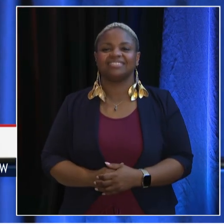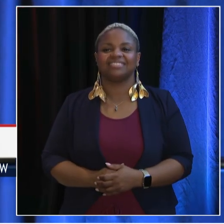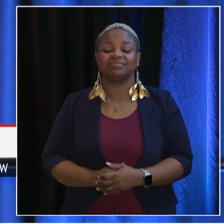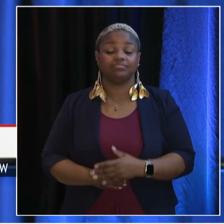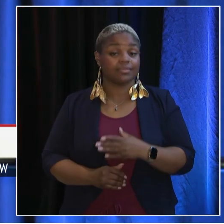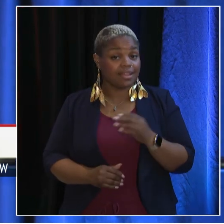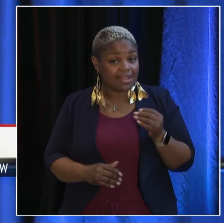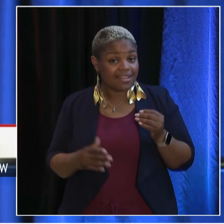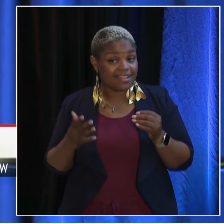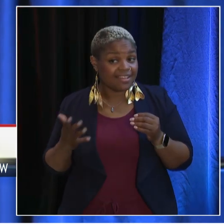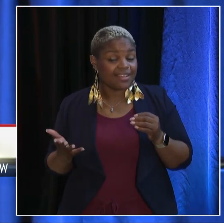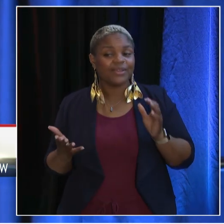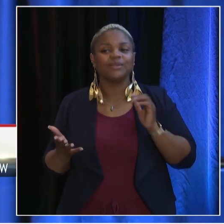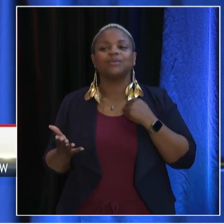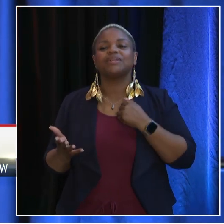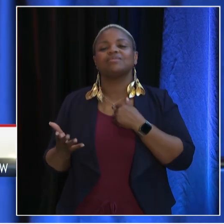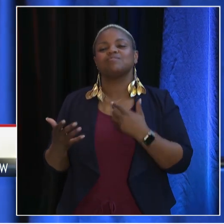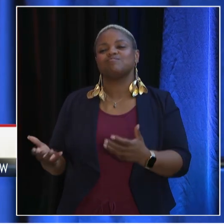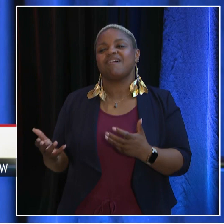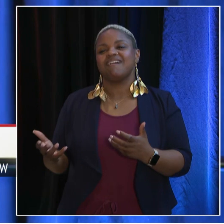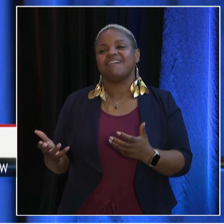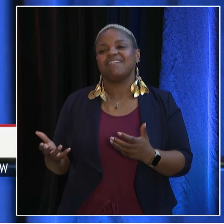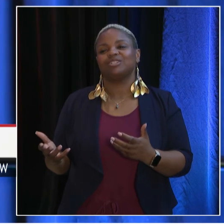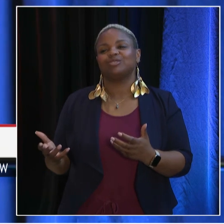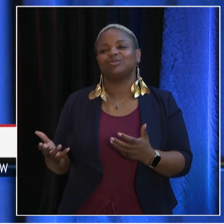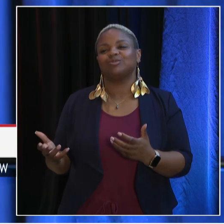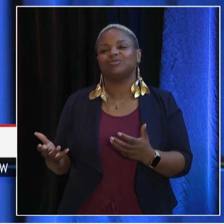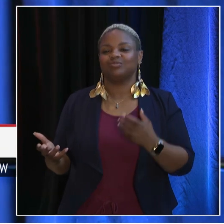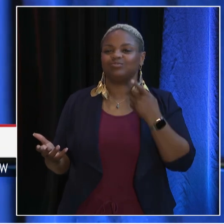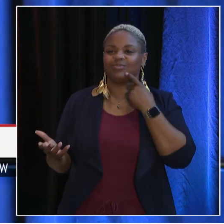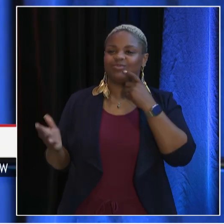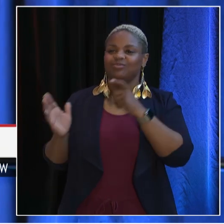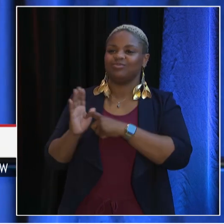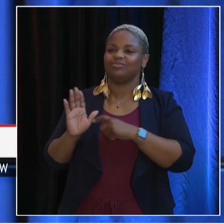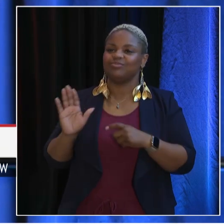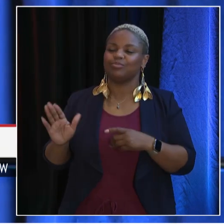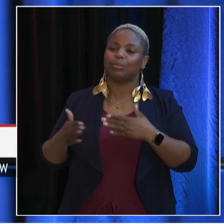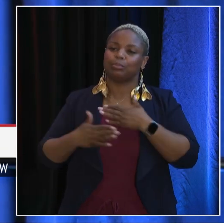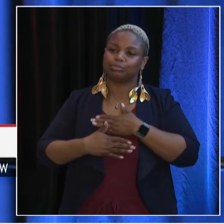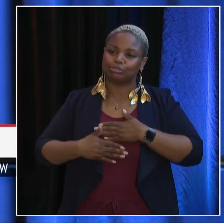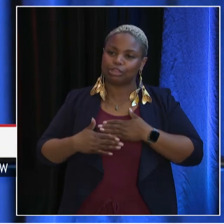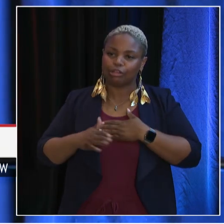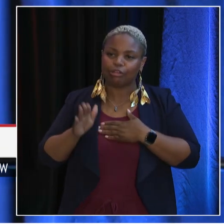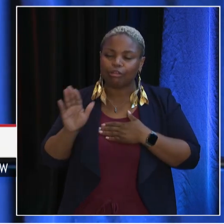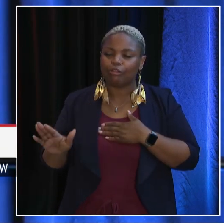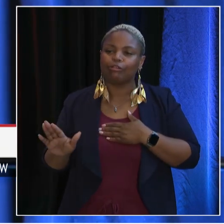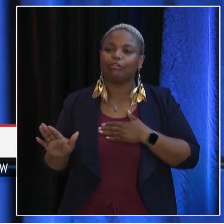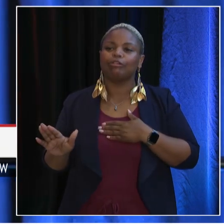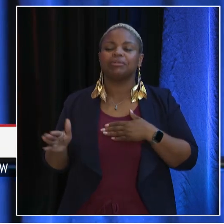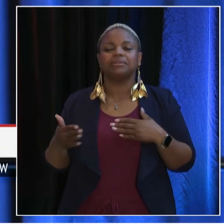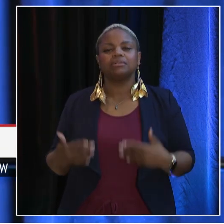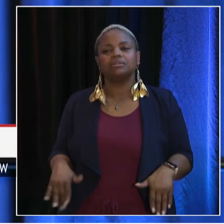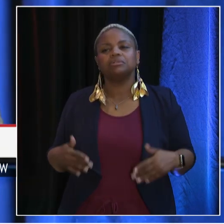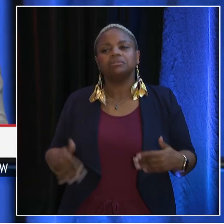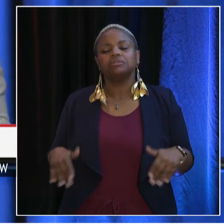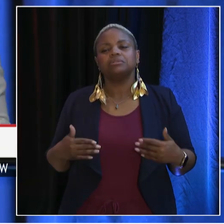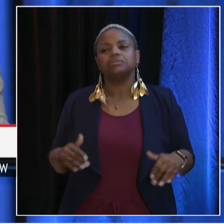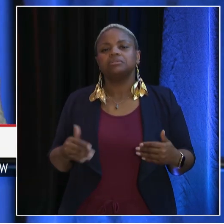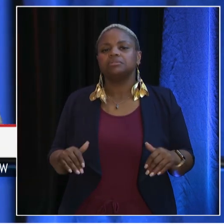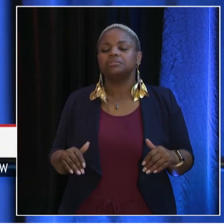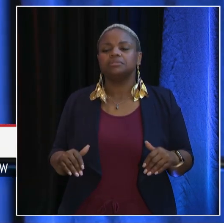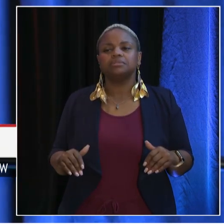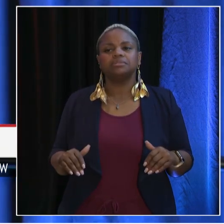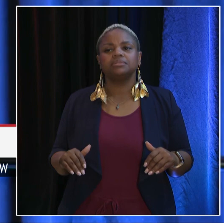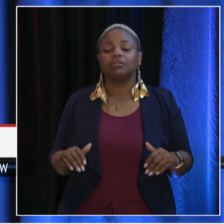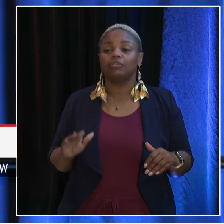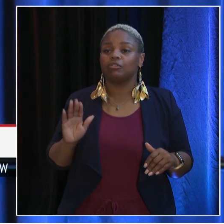And we just want to appreciate her for her analysis and for being in a lot of places,